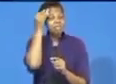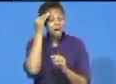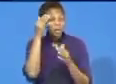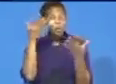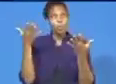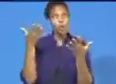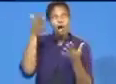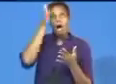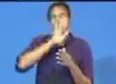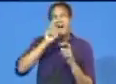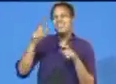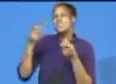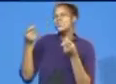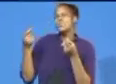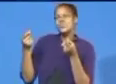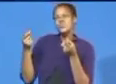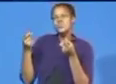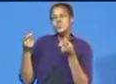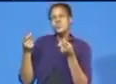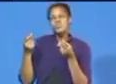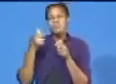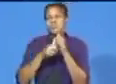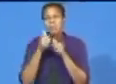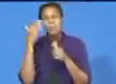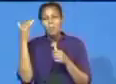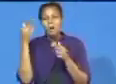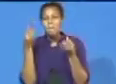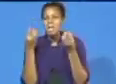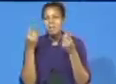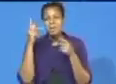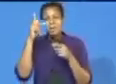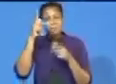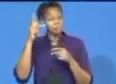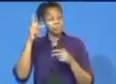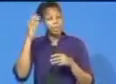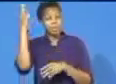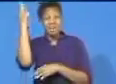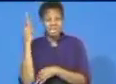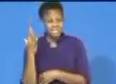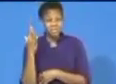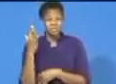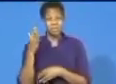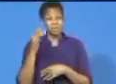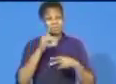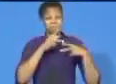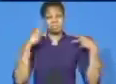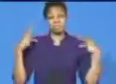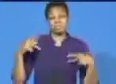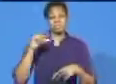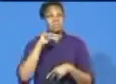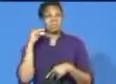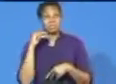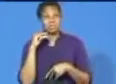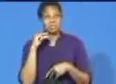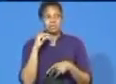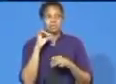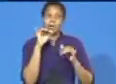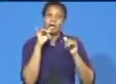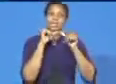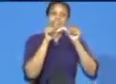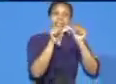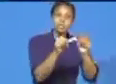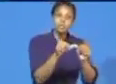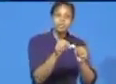why many pastors and priests and bishops remain as they are in a place of